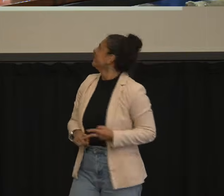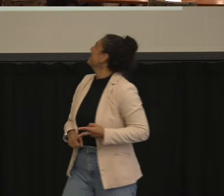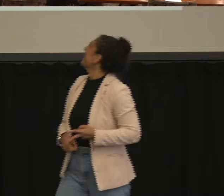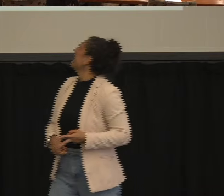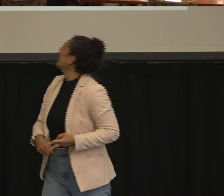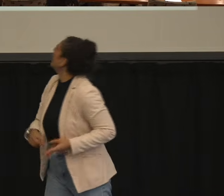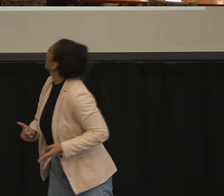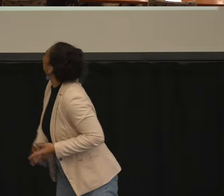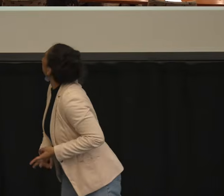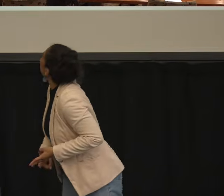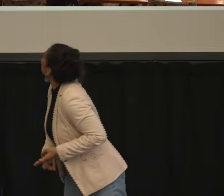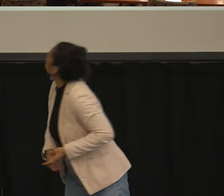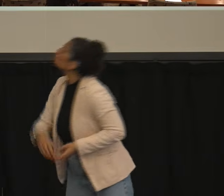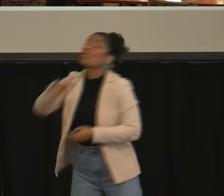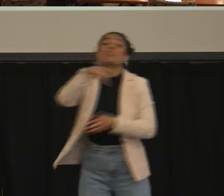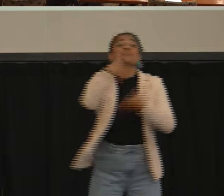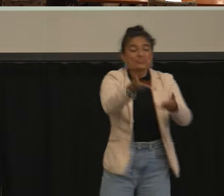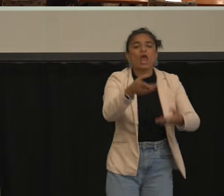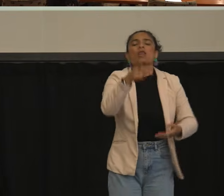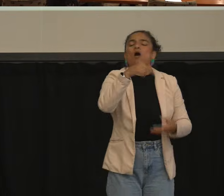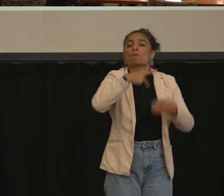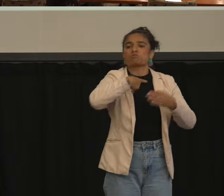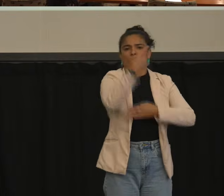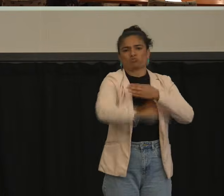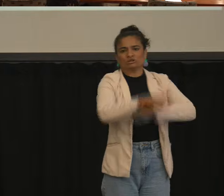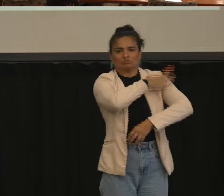through developing this Excel sheet.